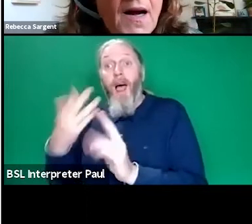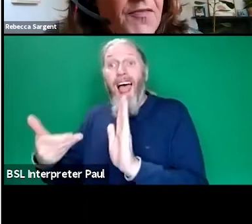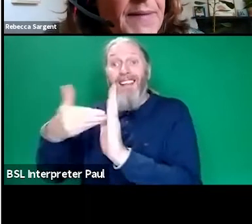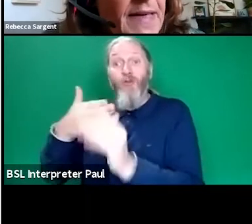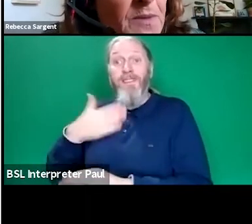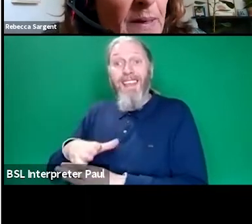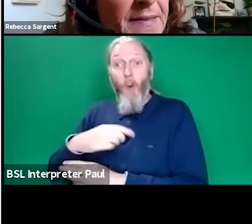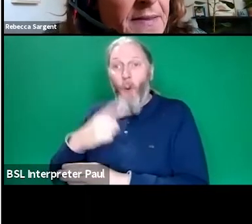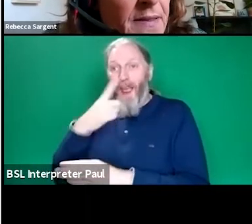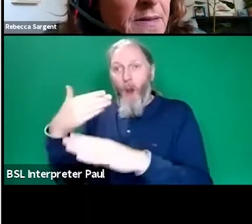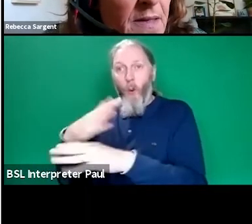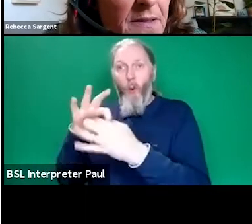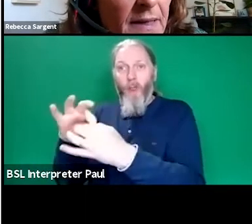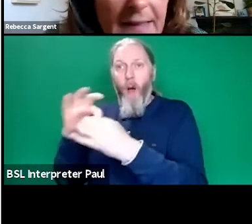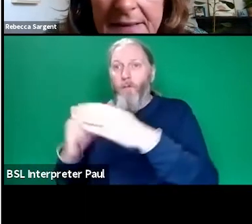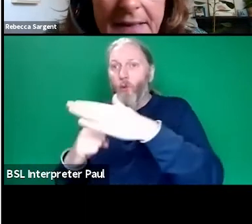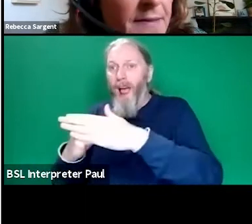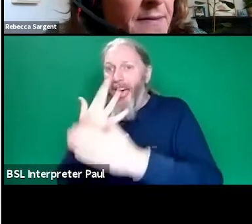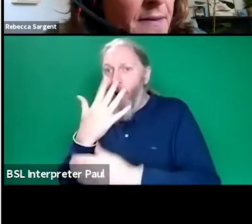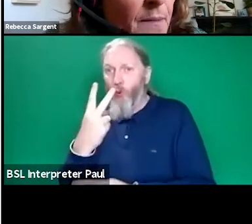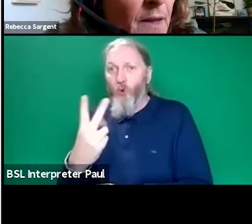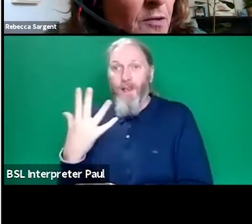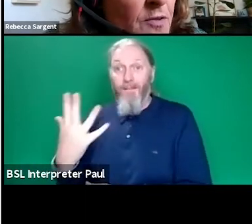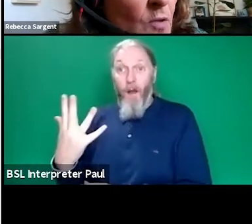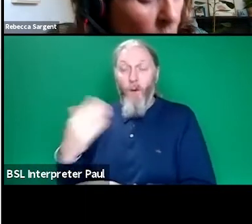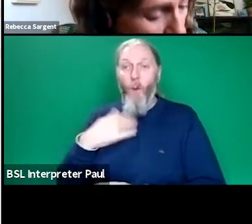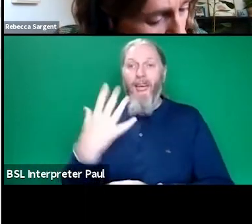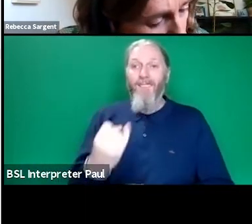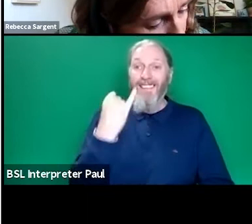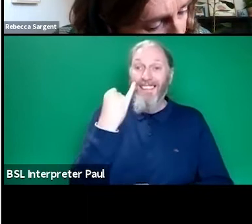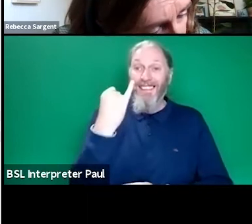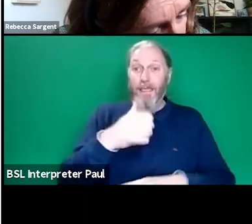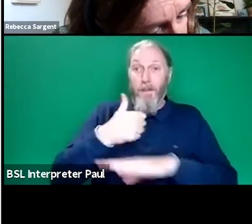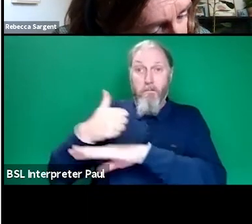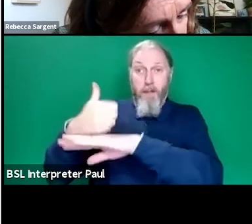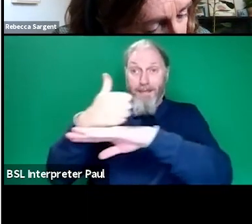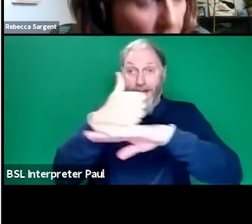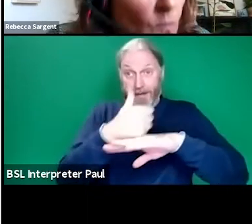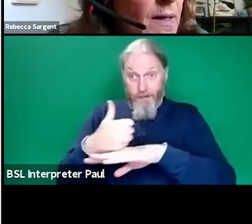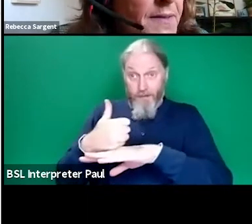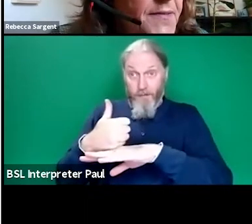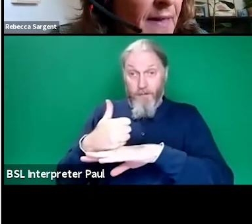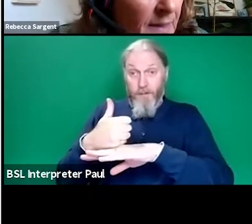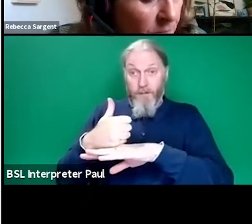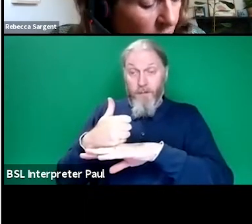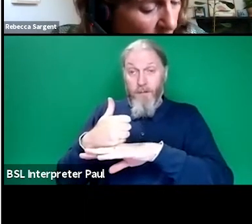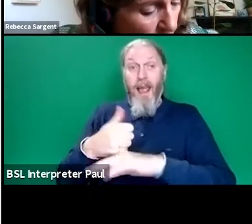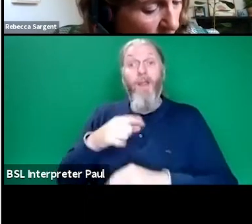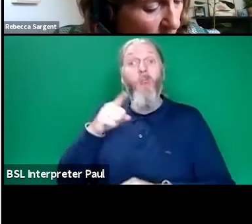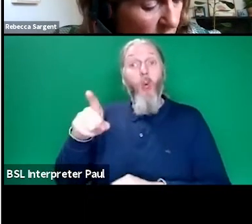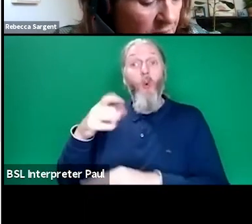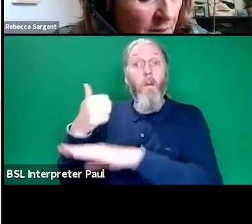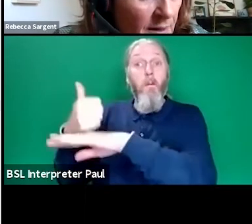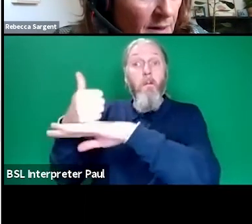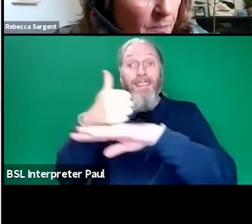Our family hubs are based in 6 localities across Cornwall, and they were developed from